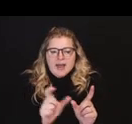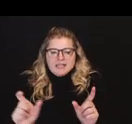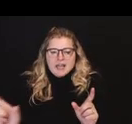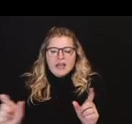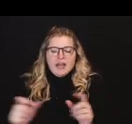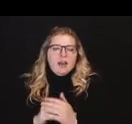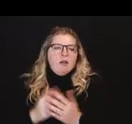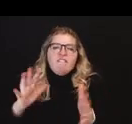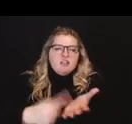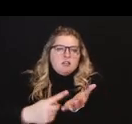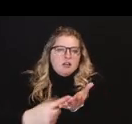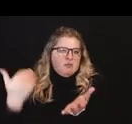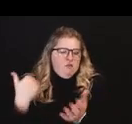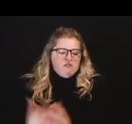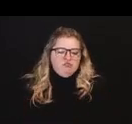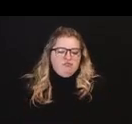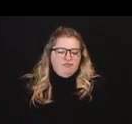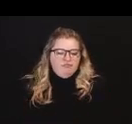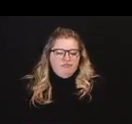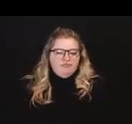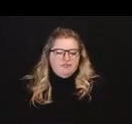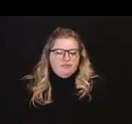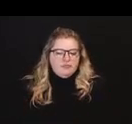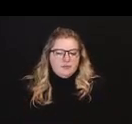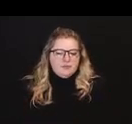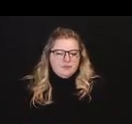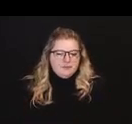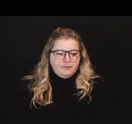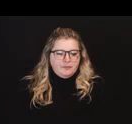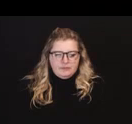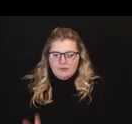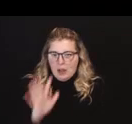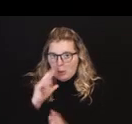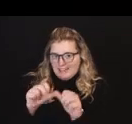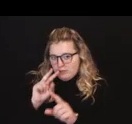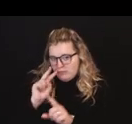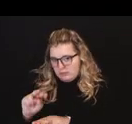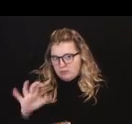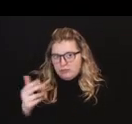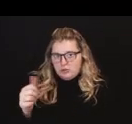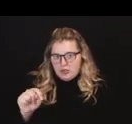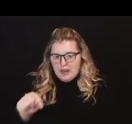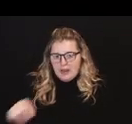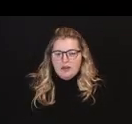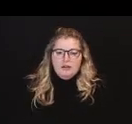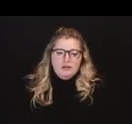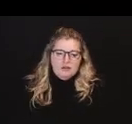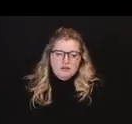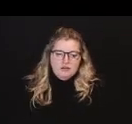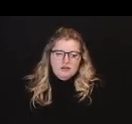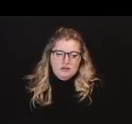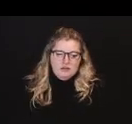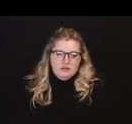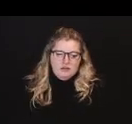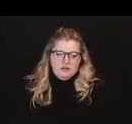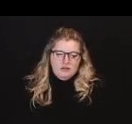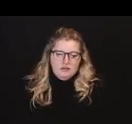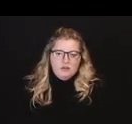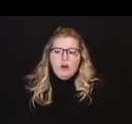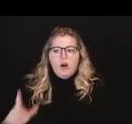before. I will try to keep an eye out in chat for other questions. There was one to automatic testing tools like